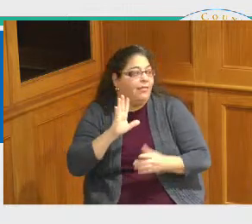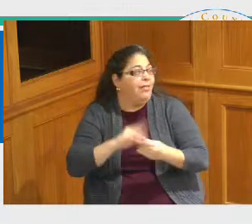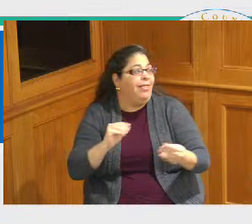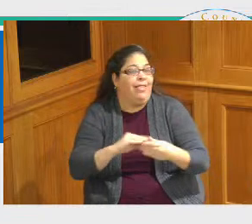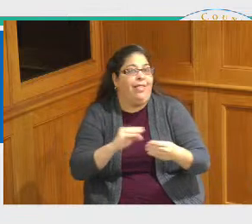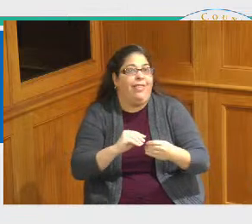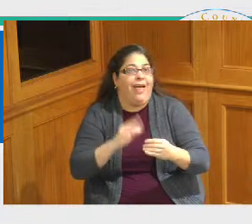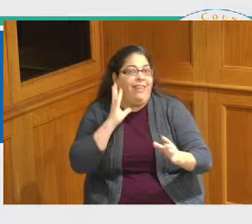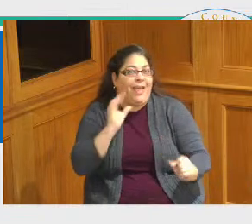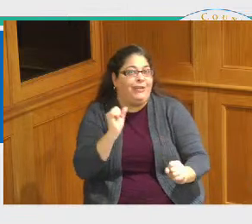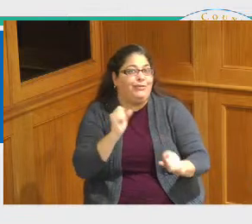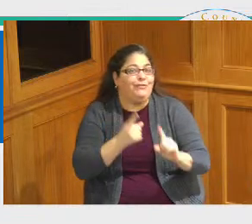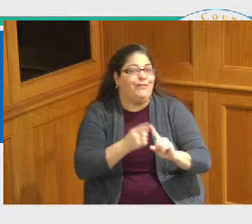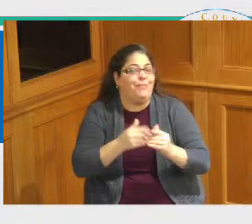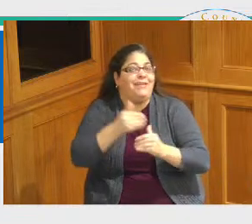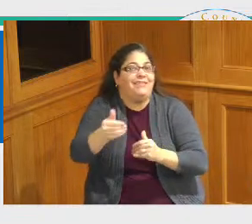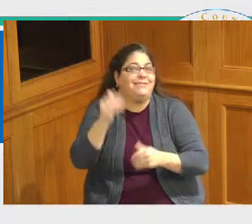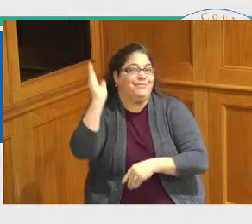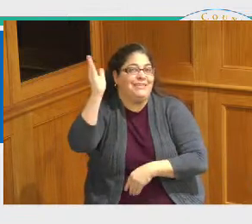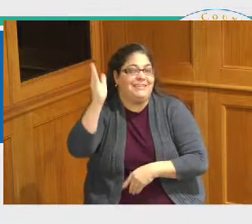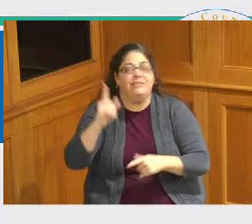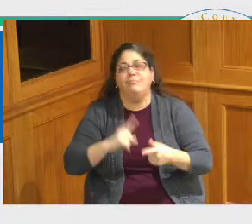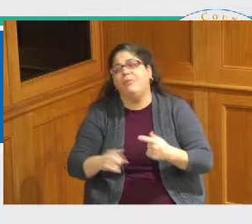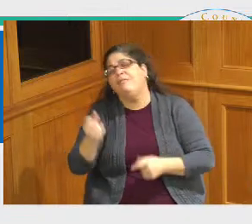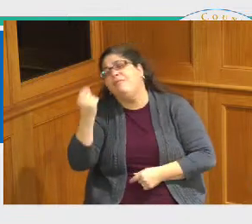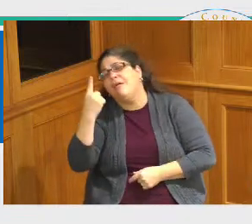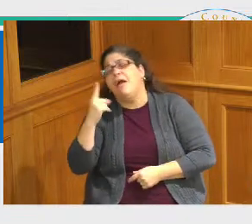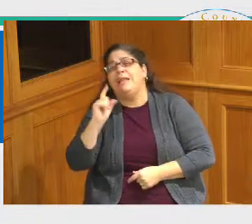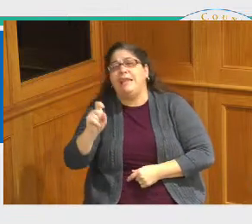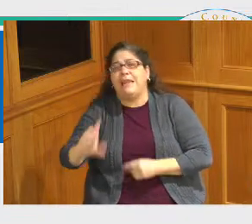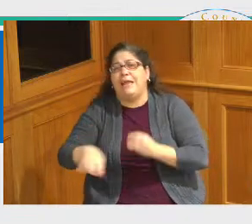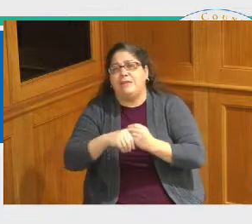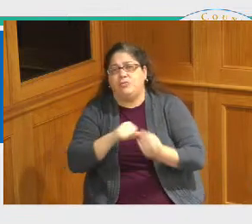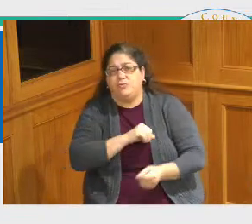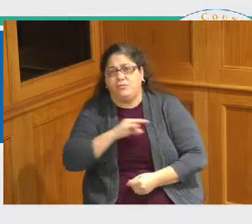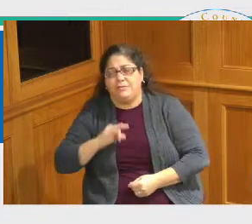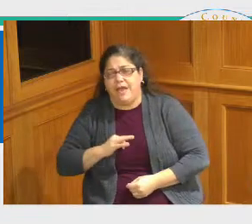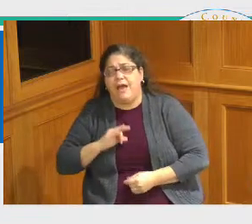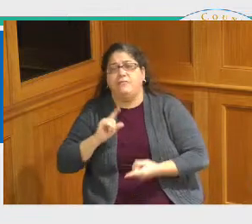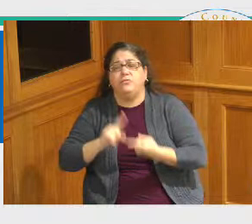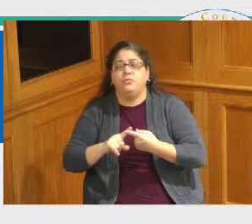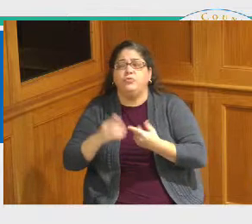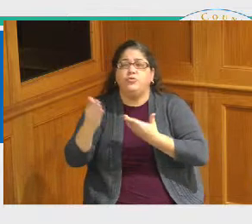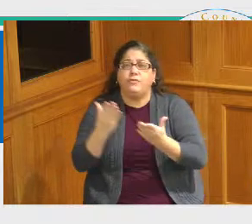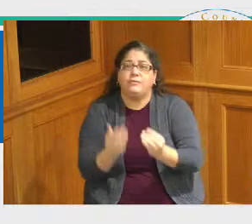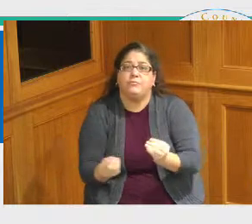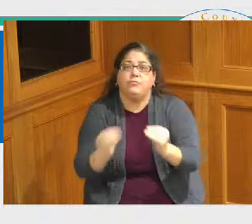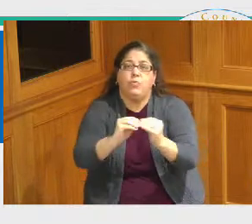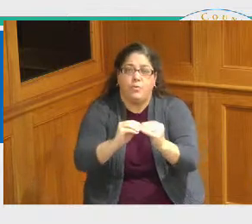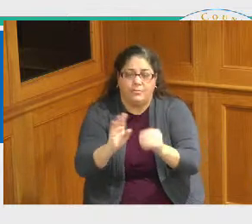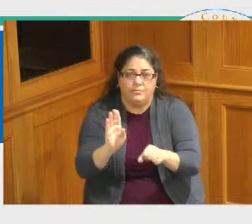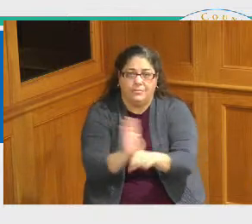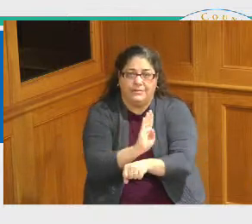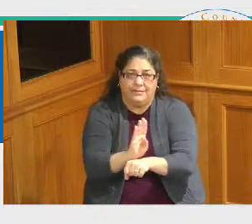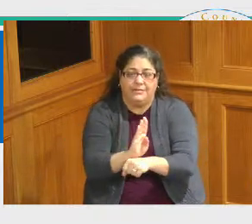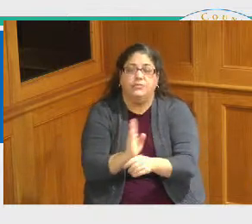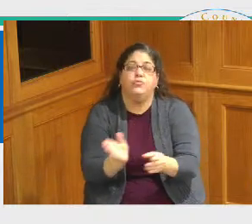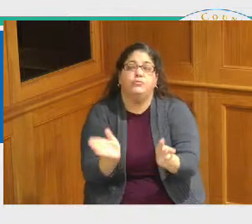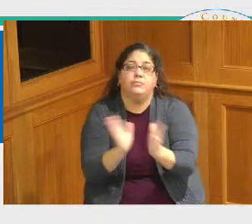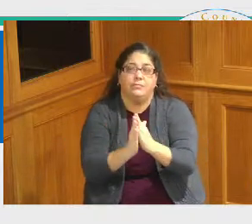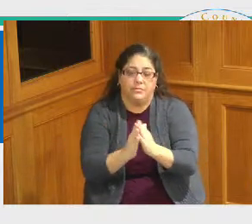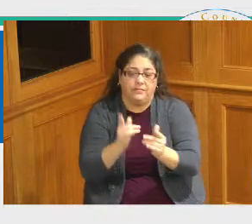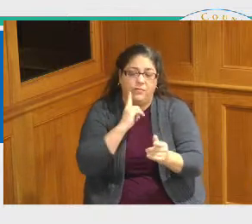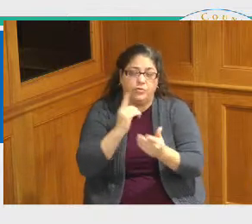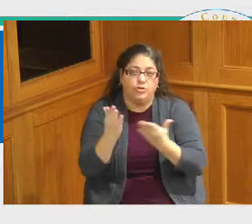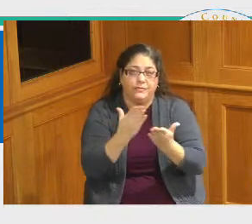but there's a real opportunity here with additional staffing to serve more businesses and to serve them better. So that's